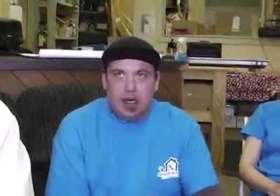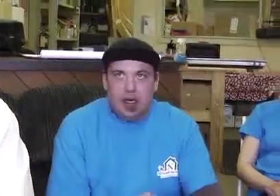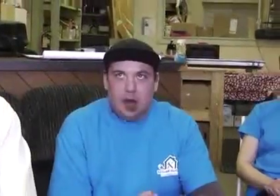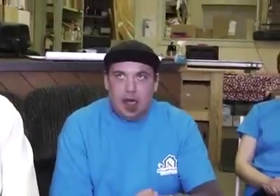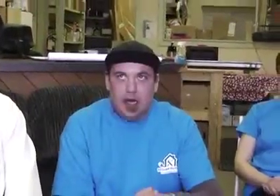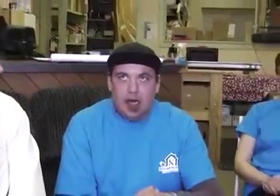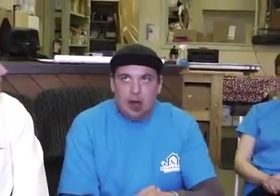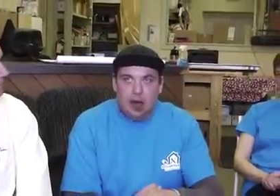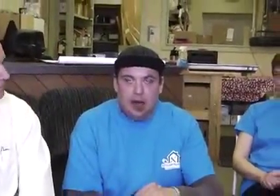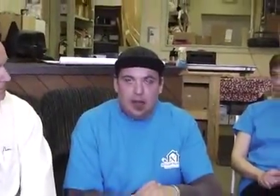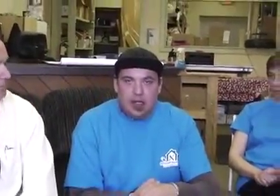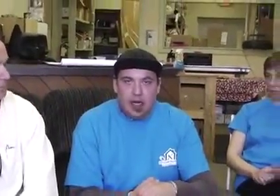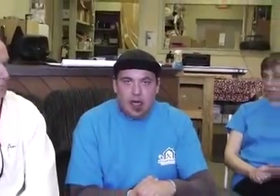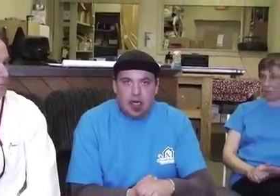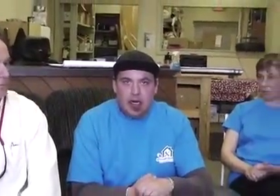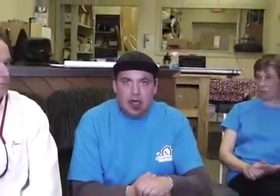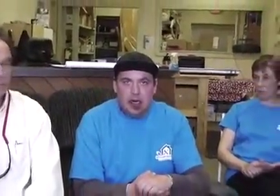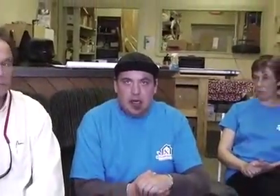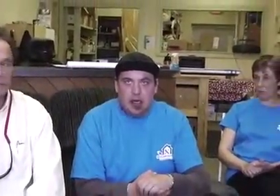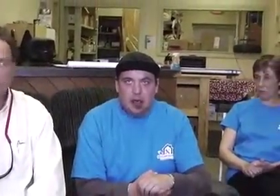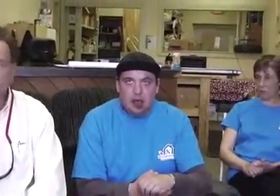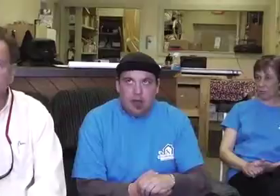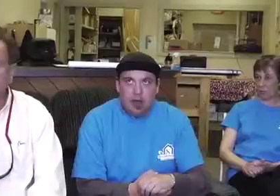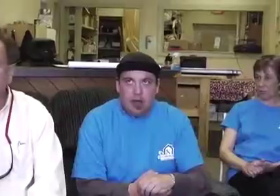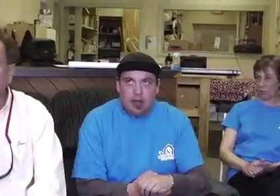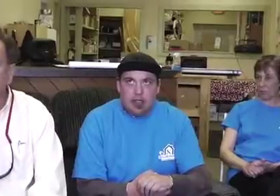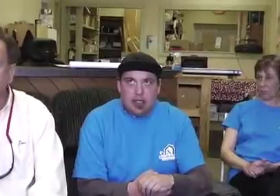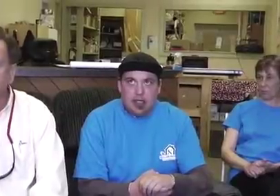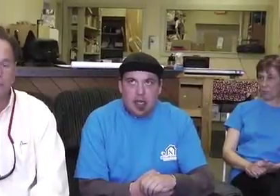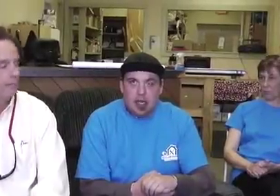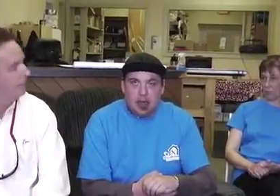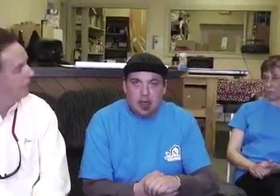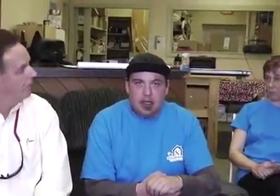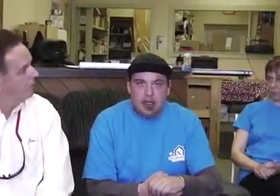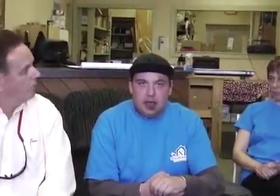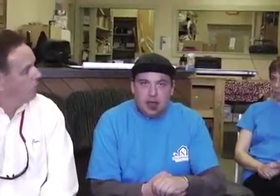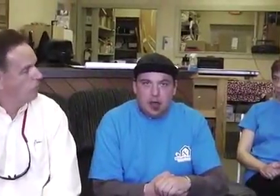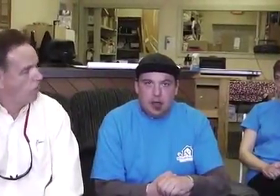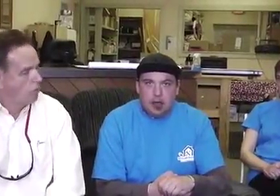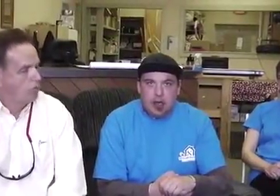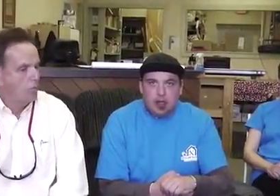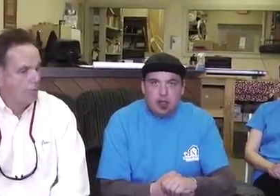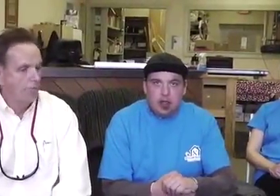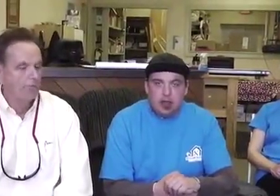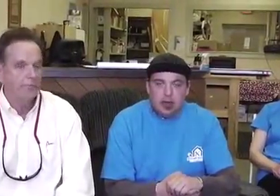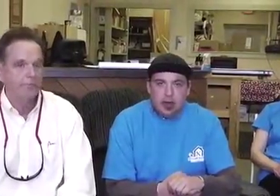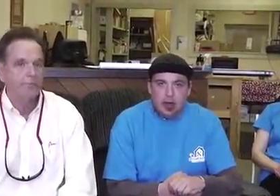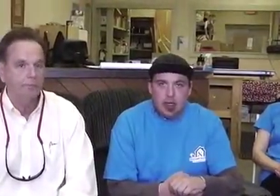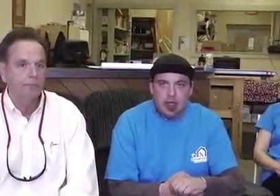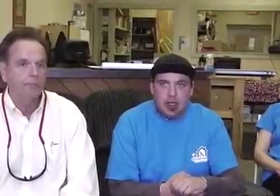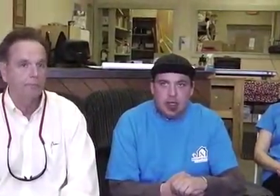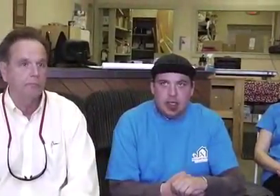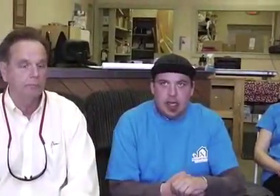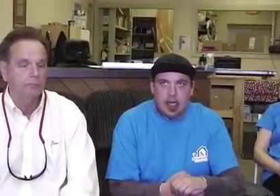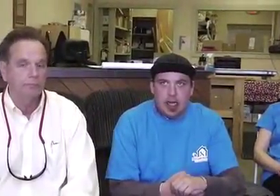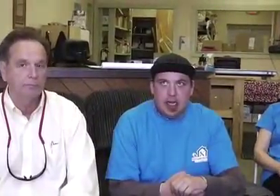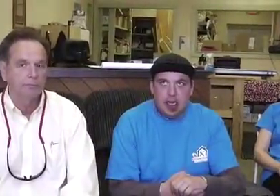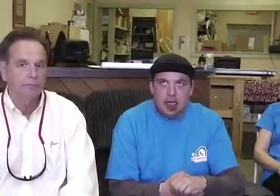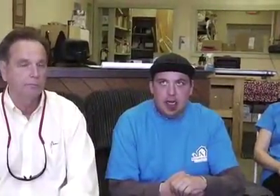it a good go at it. We've put about 6 solid months of doing modules from the